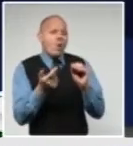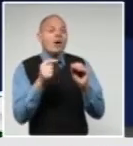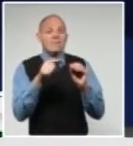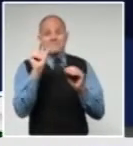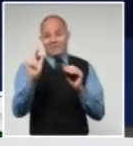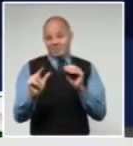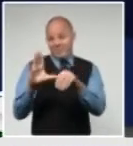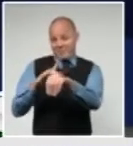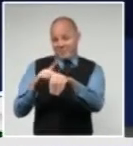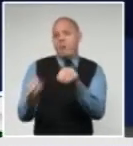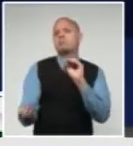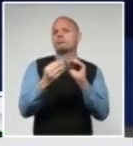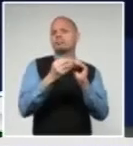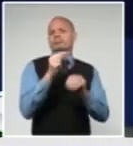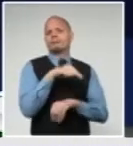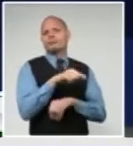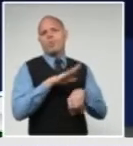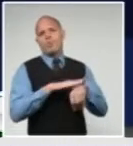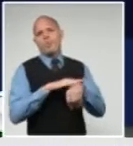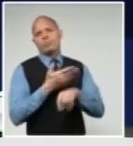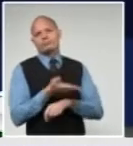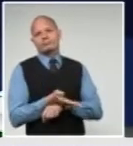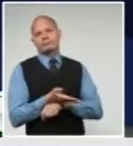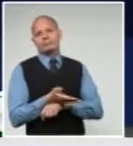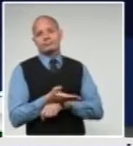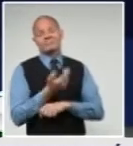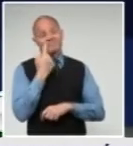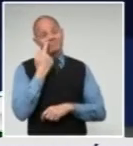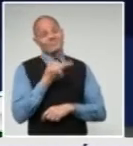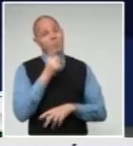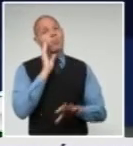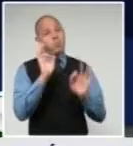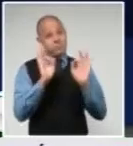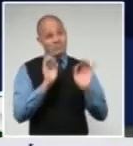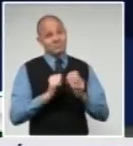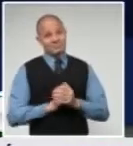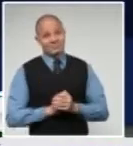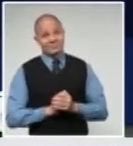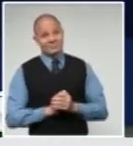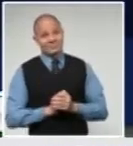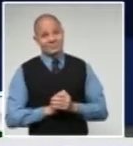cases. As I mentioned, one patient contracted the disease